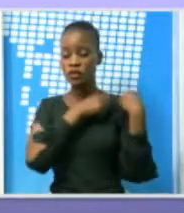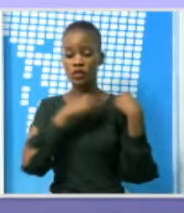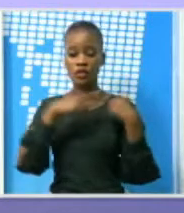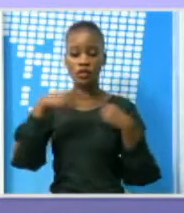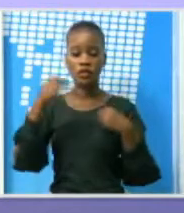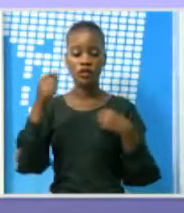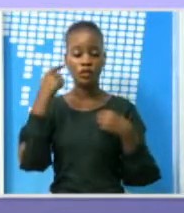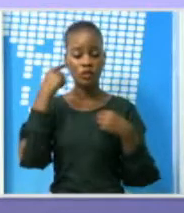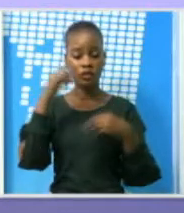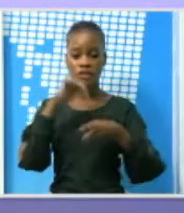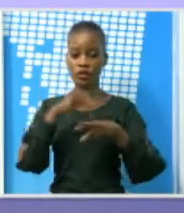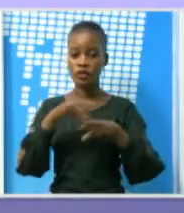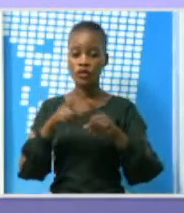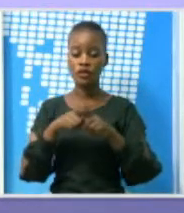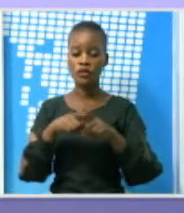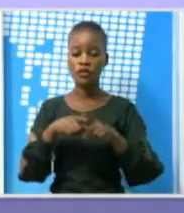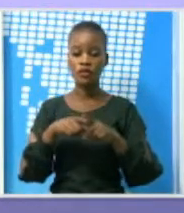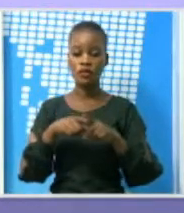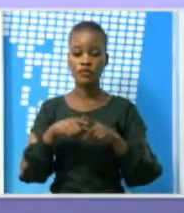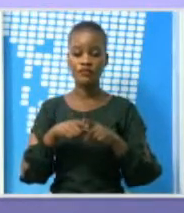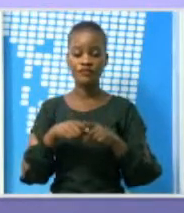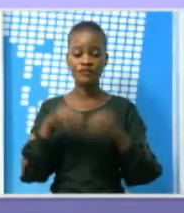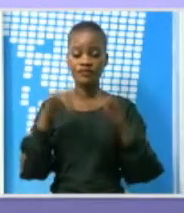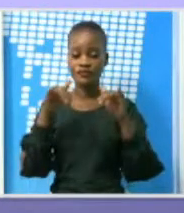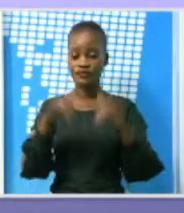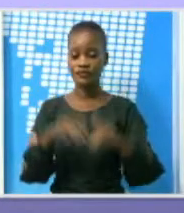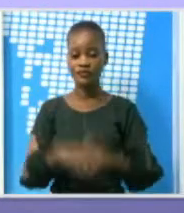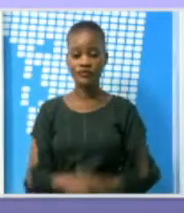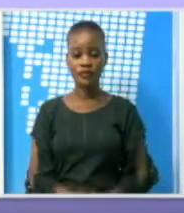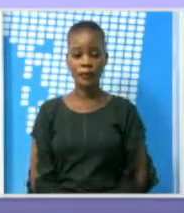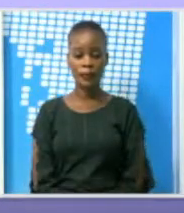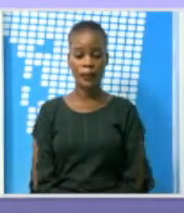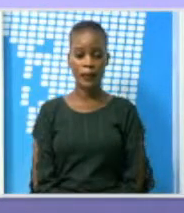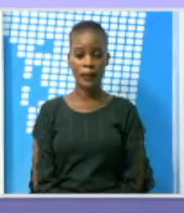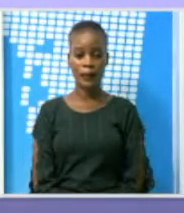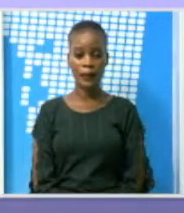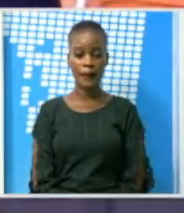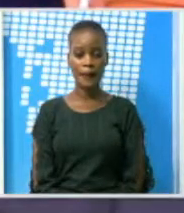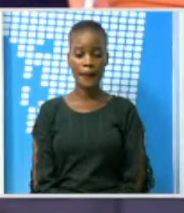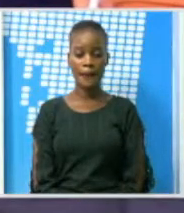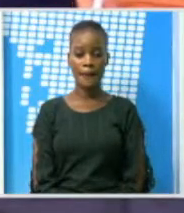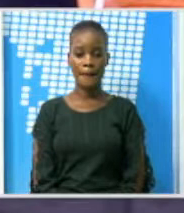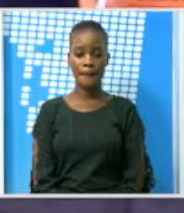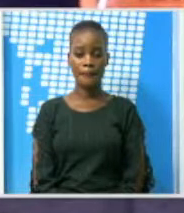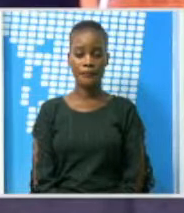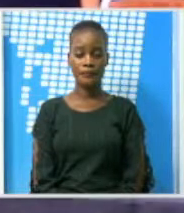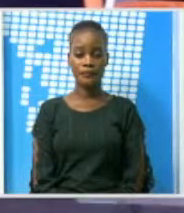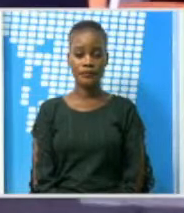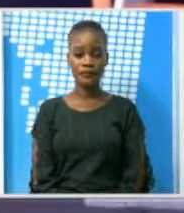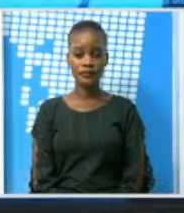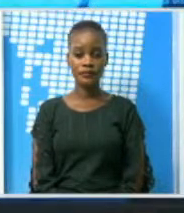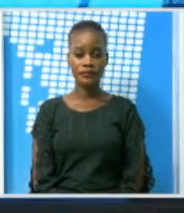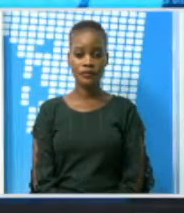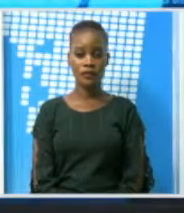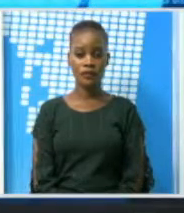their sustainable utilization. Ronah Nahabwe, Smart 24 TV, Business Today.